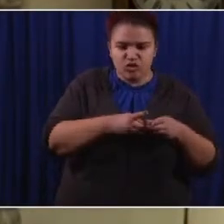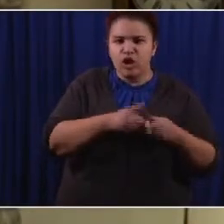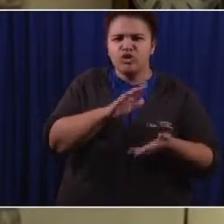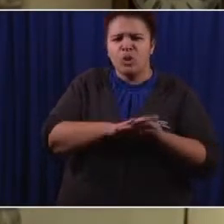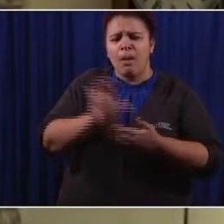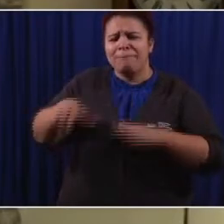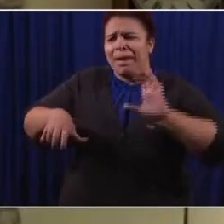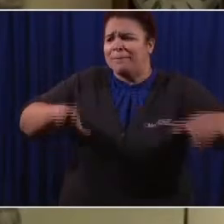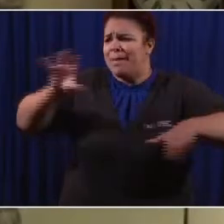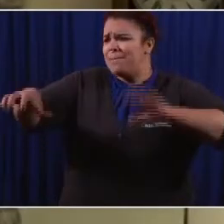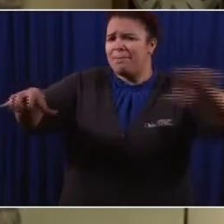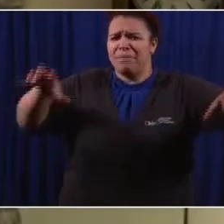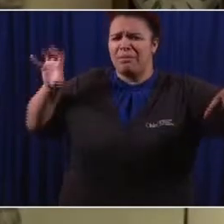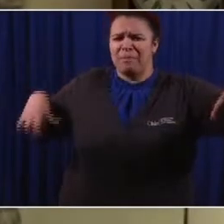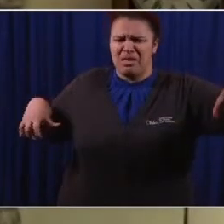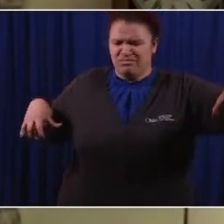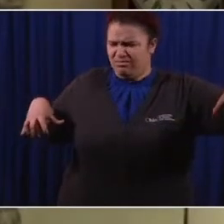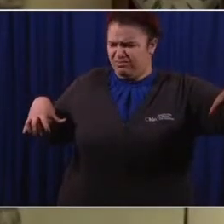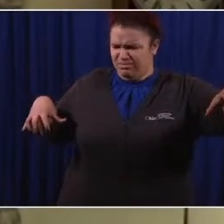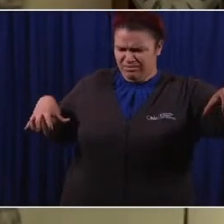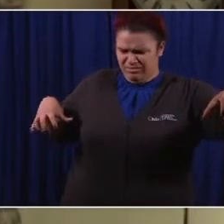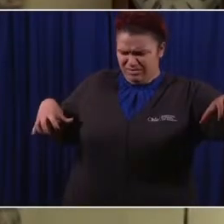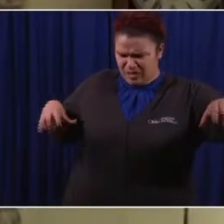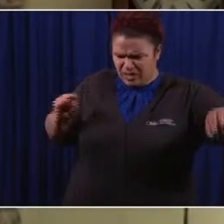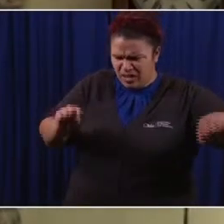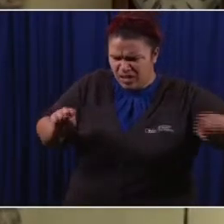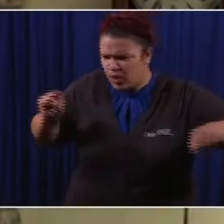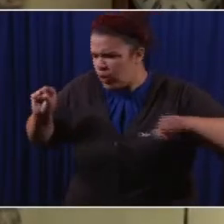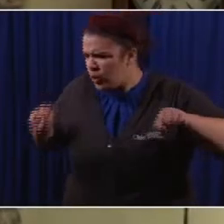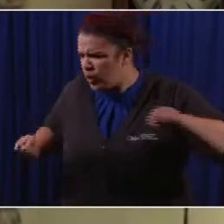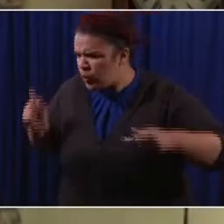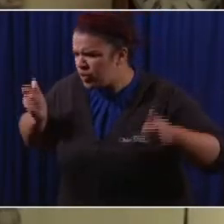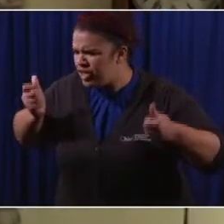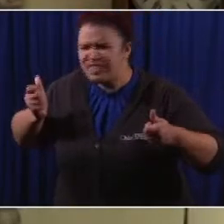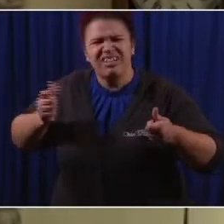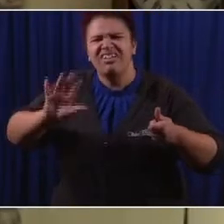helpful to list it via building as opposed to district-wide?